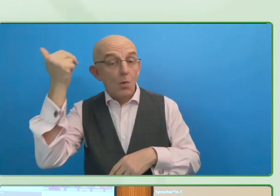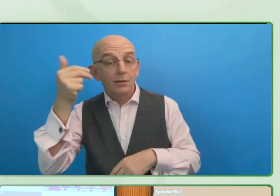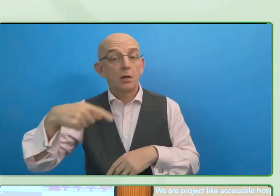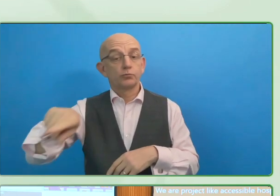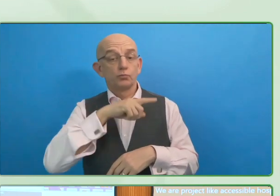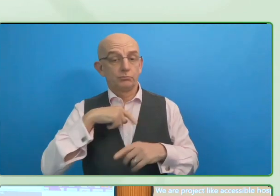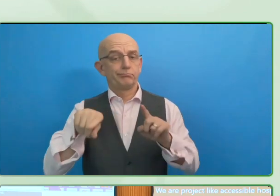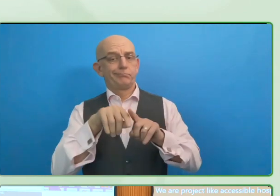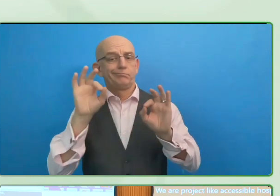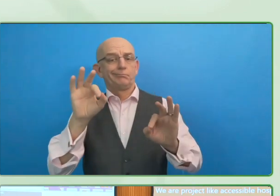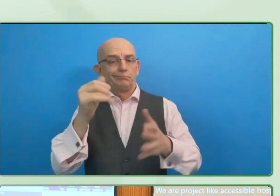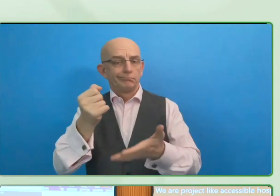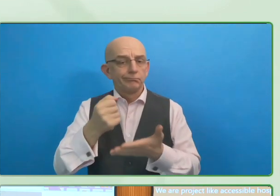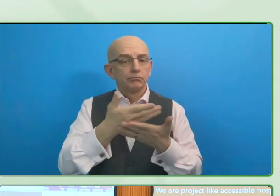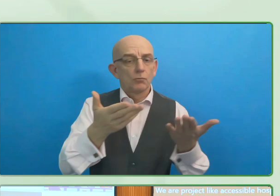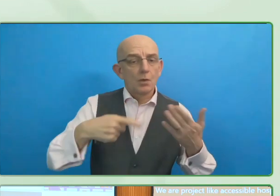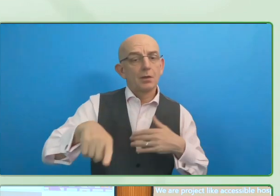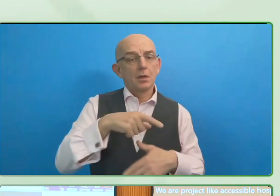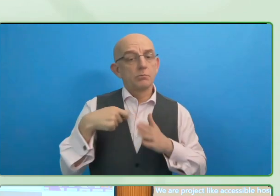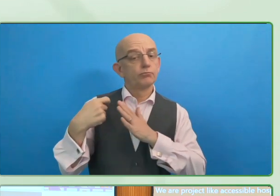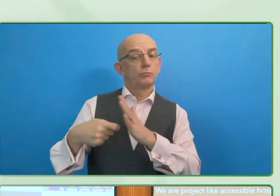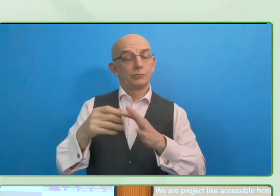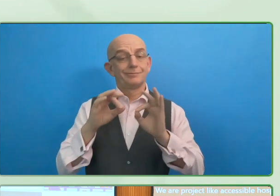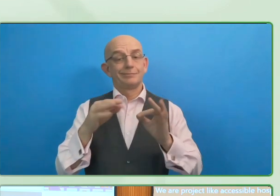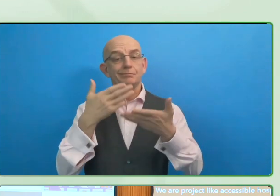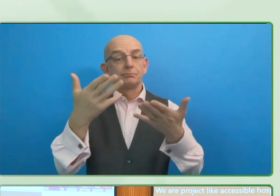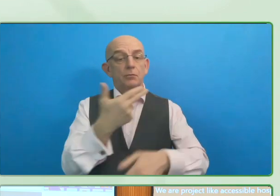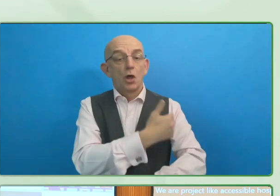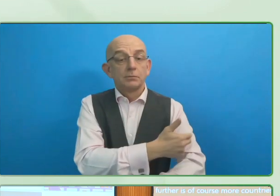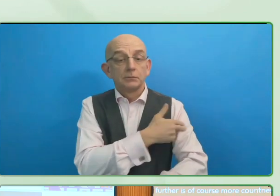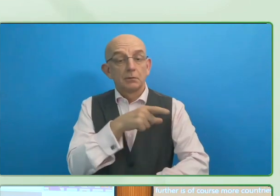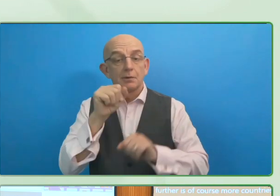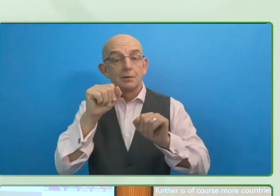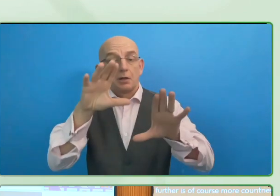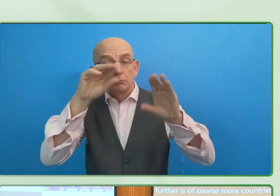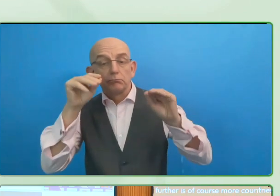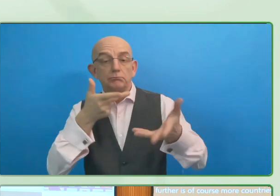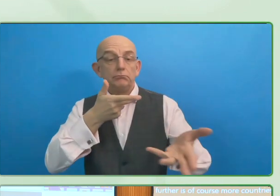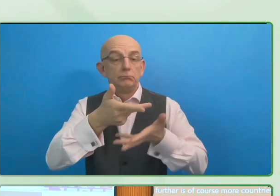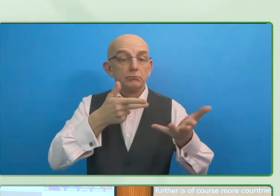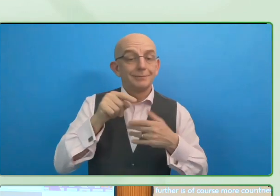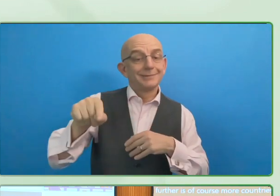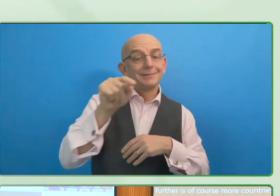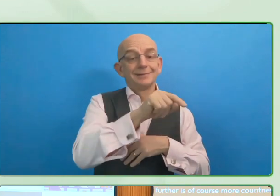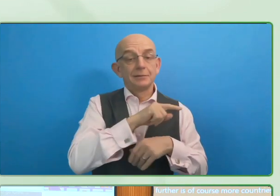112, provide emergency services in broader range, and